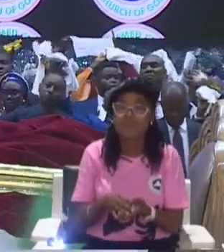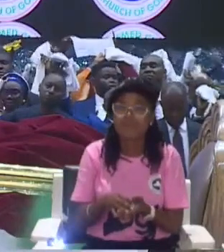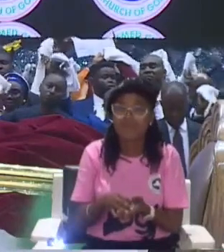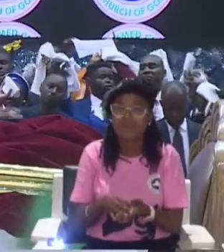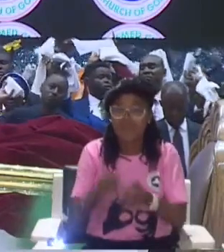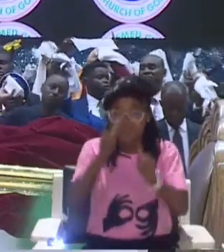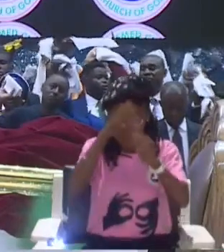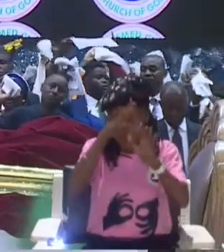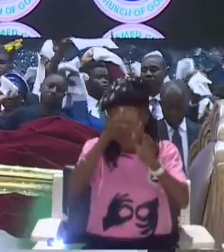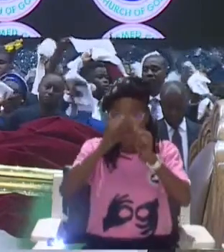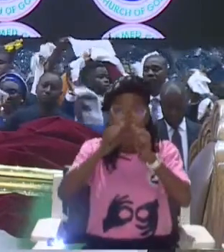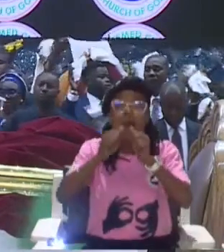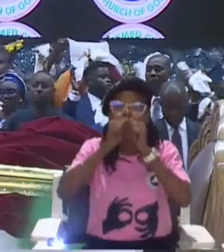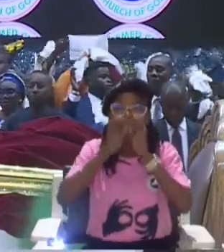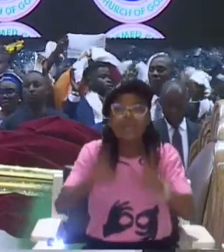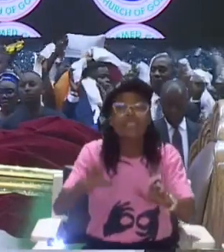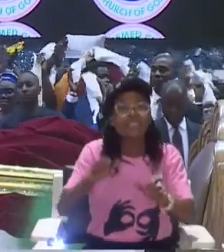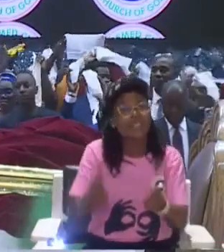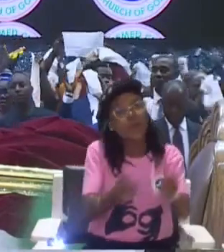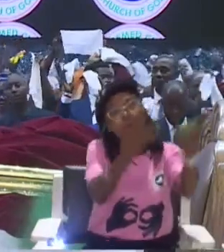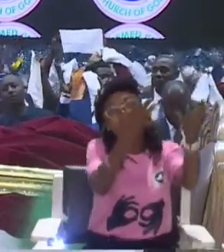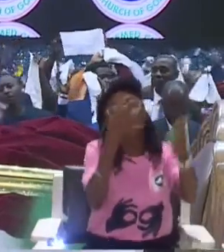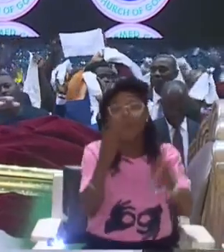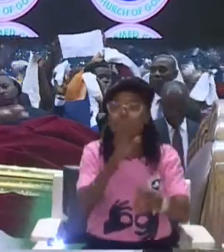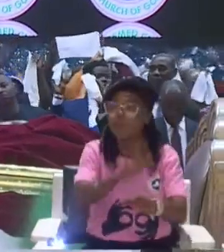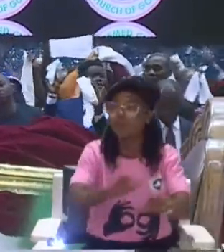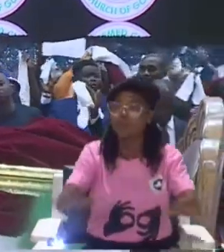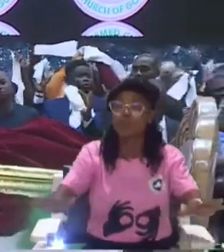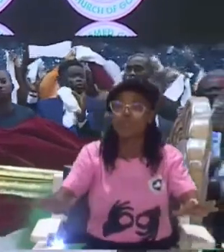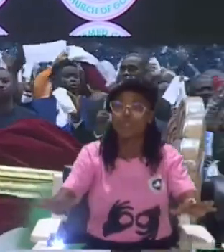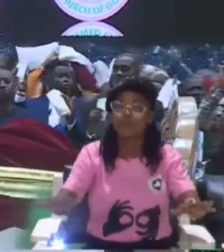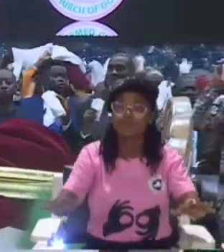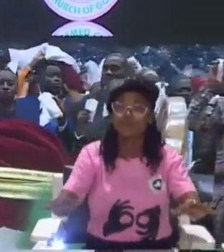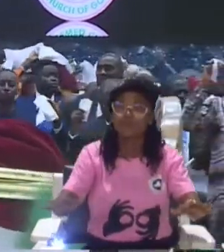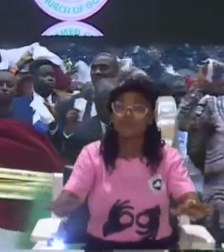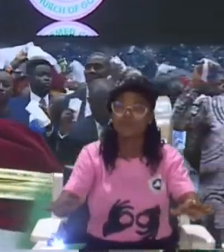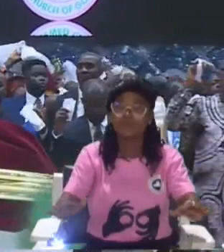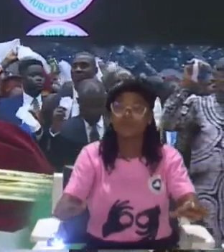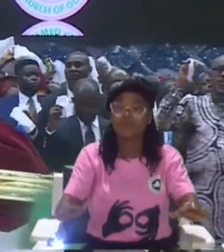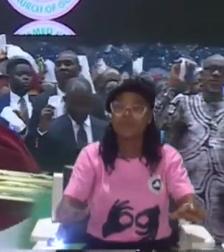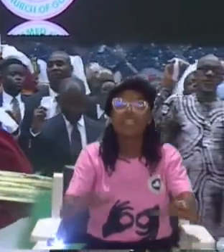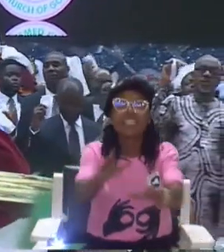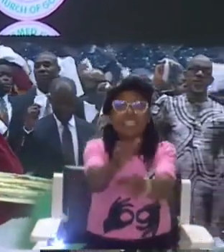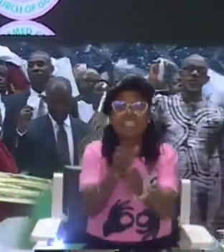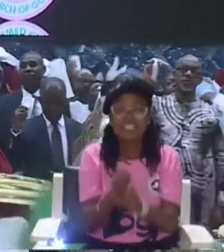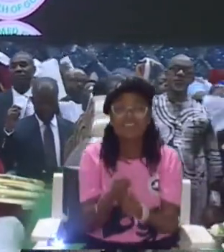Father, bless the offering of your children. Receive it.